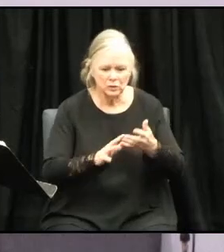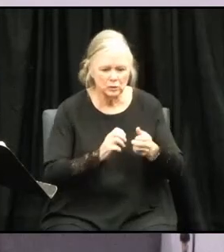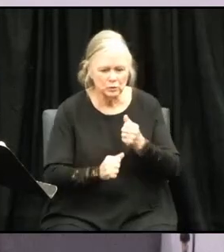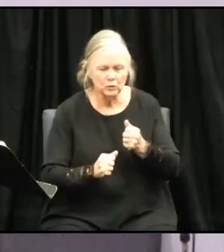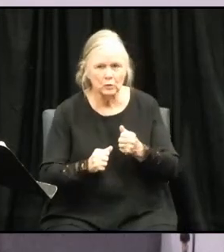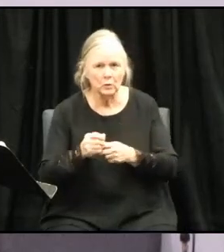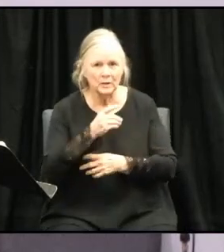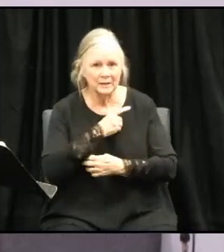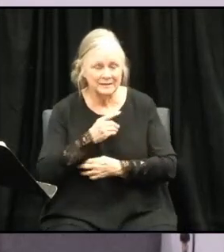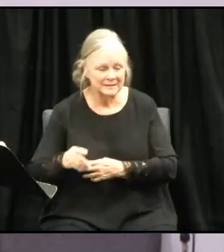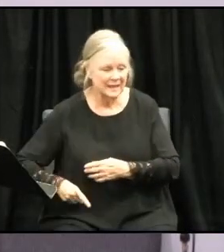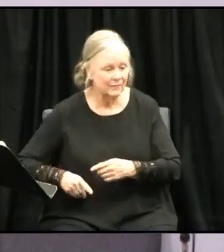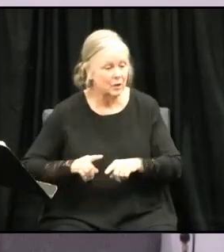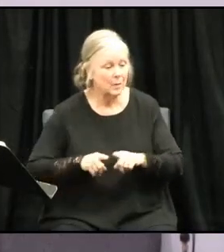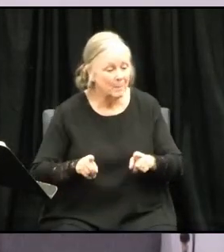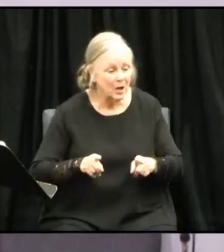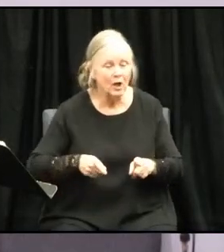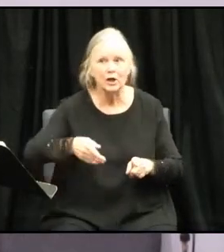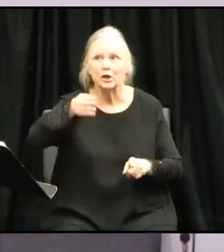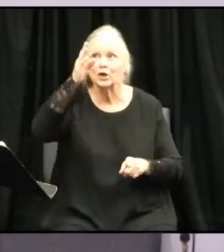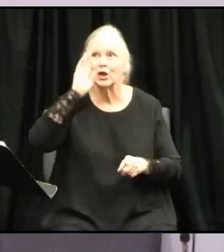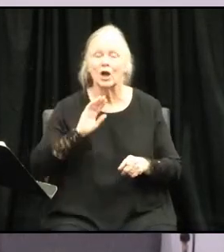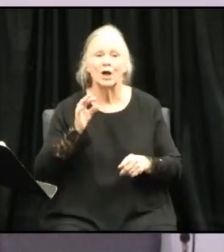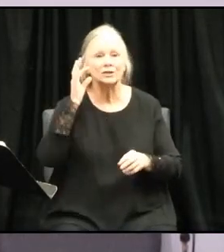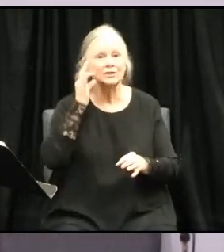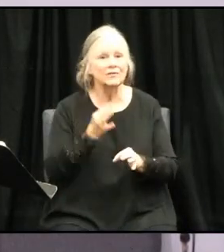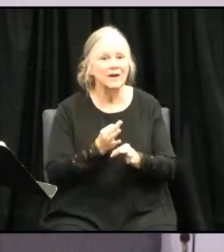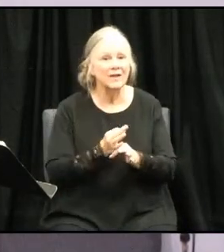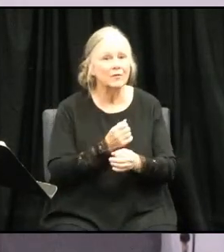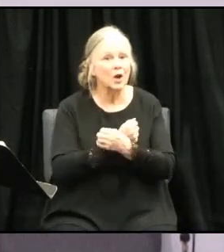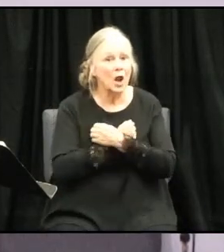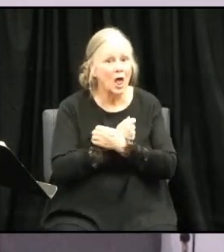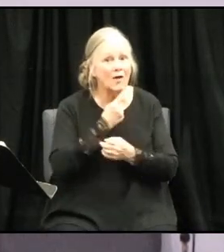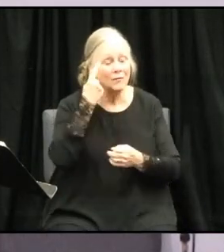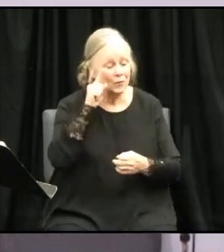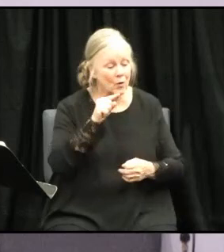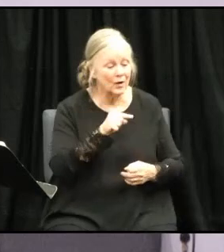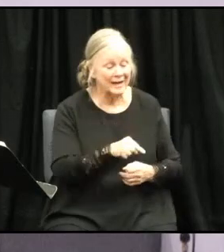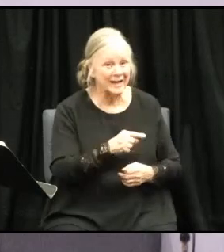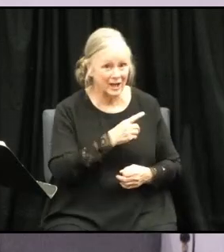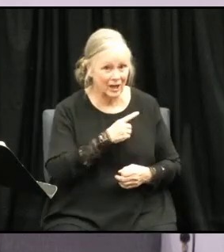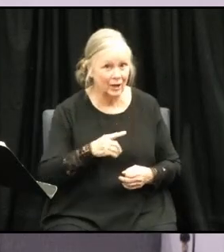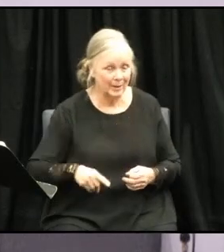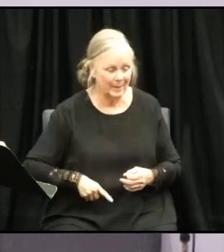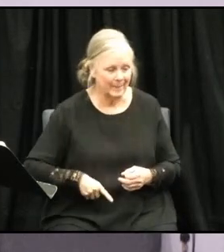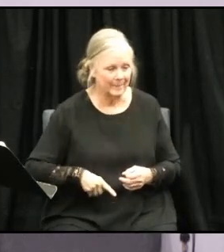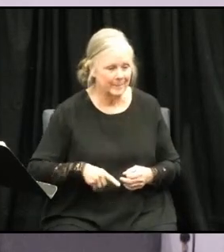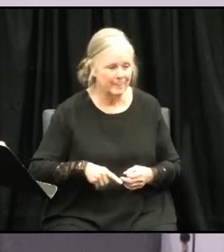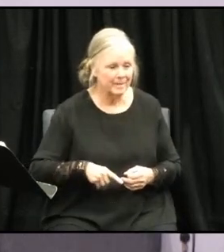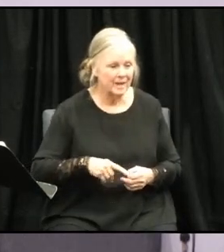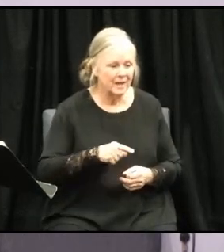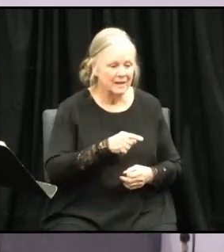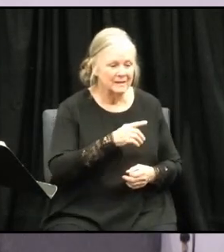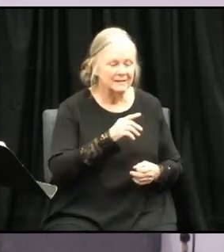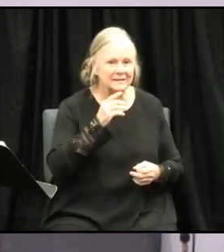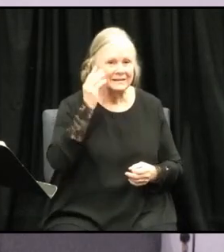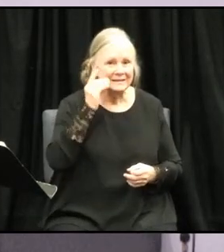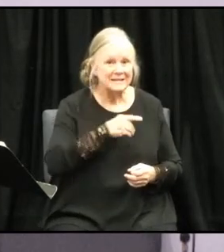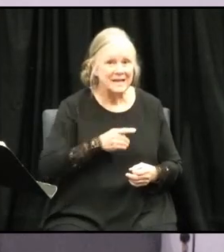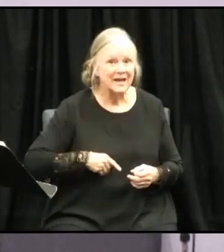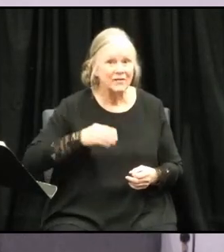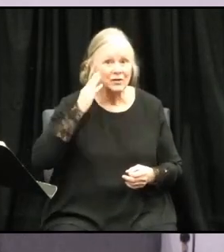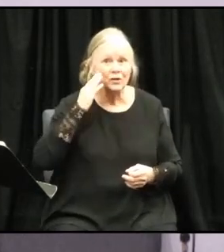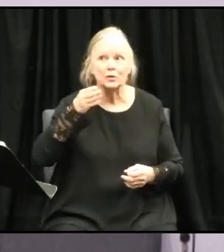proclaims God's faithful love for him and that his faithful God was his strength in that time of